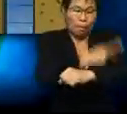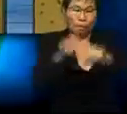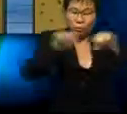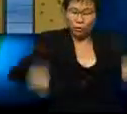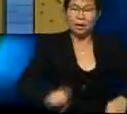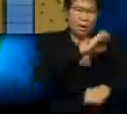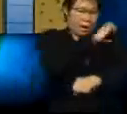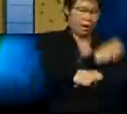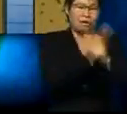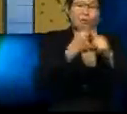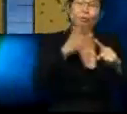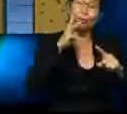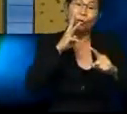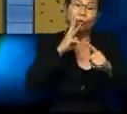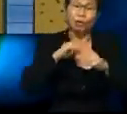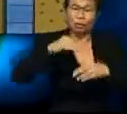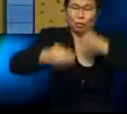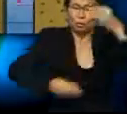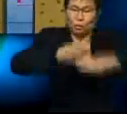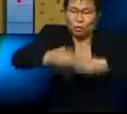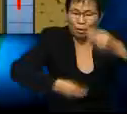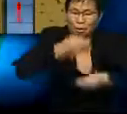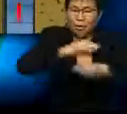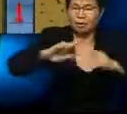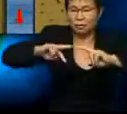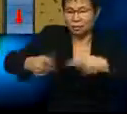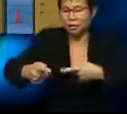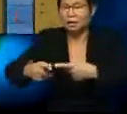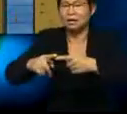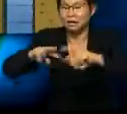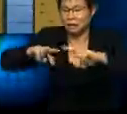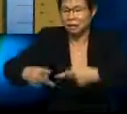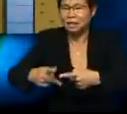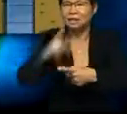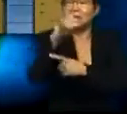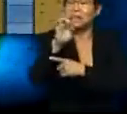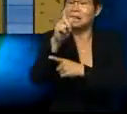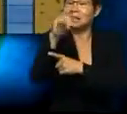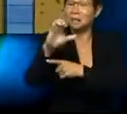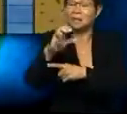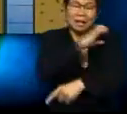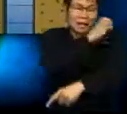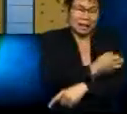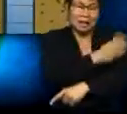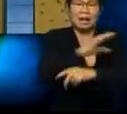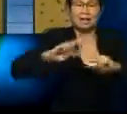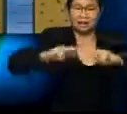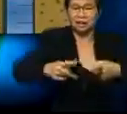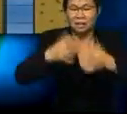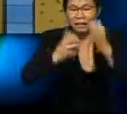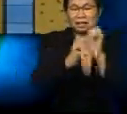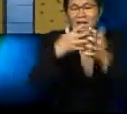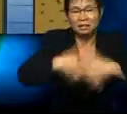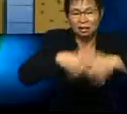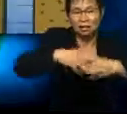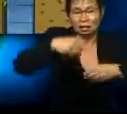water will rotate the turbines and generate kinetic energy, which will cause the generator to rotate